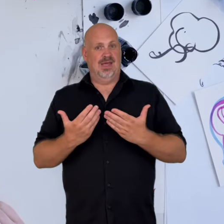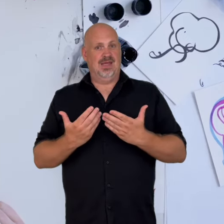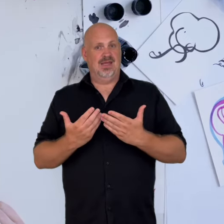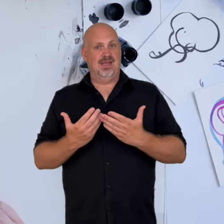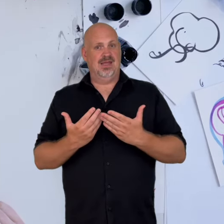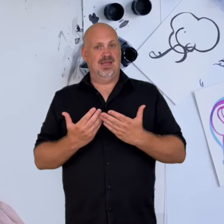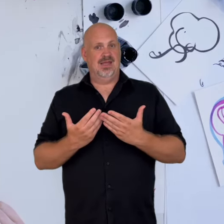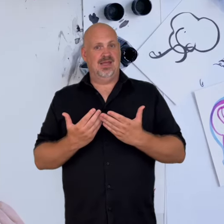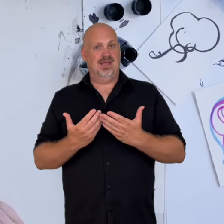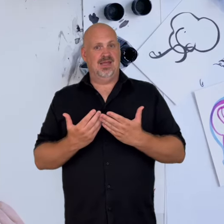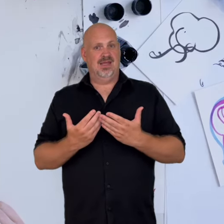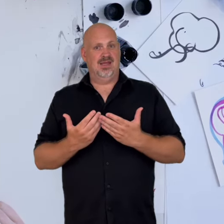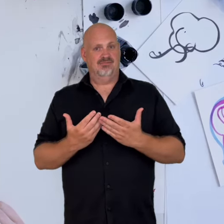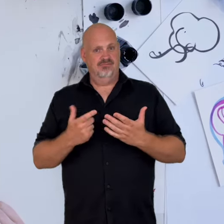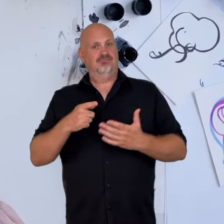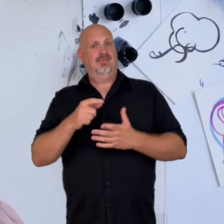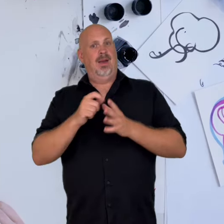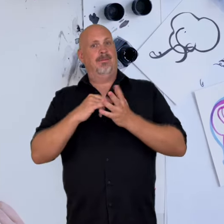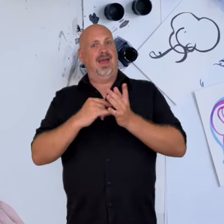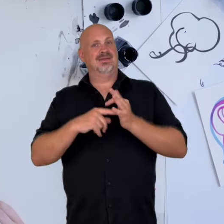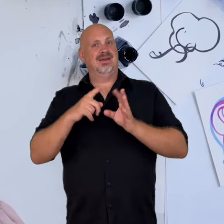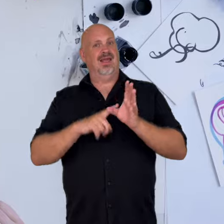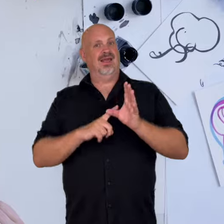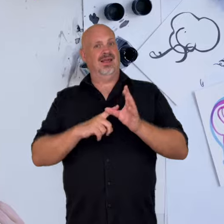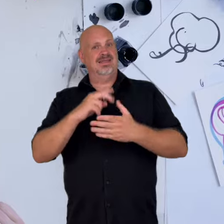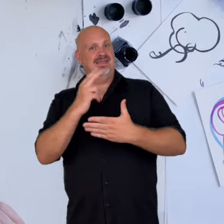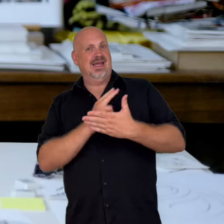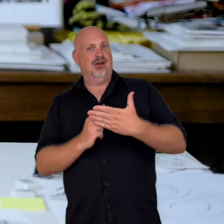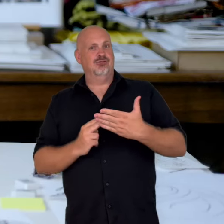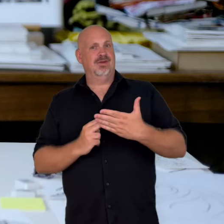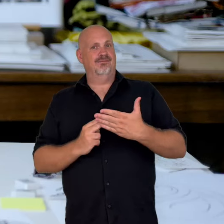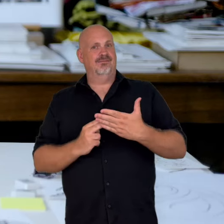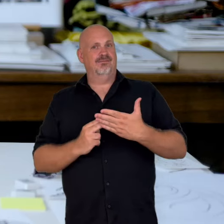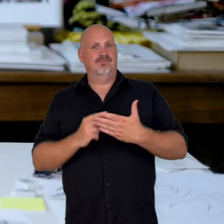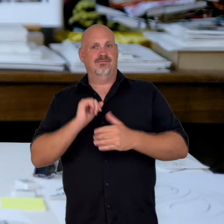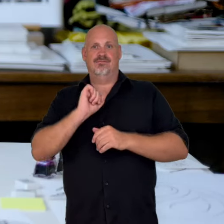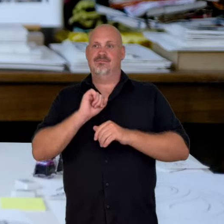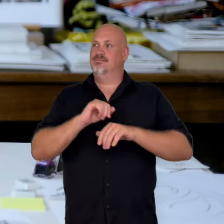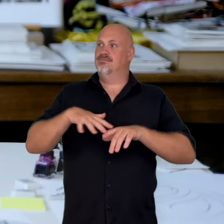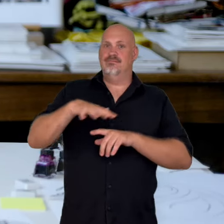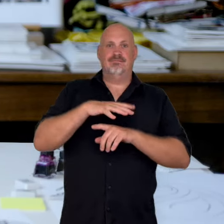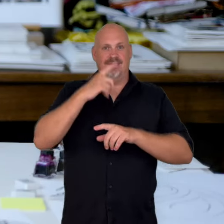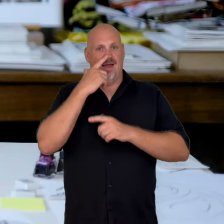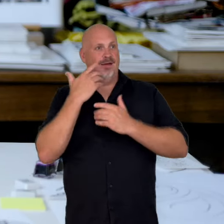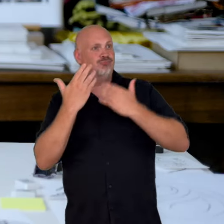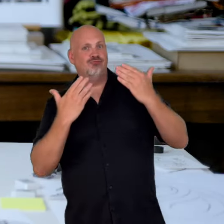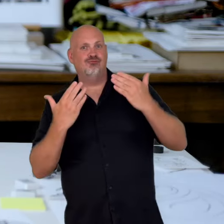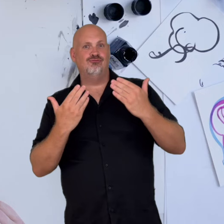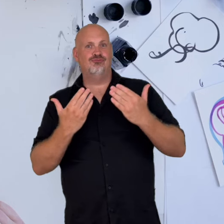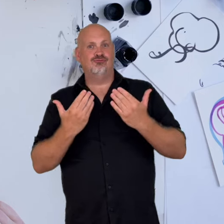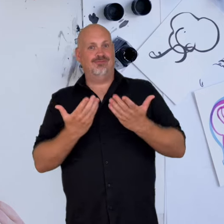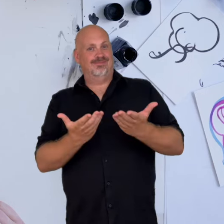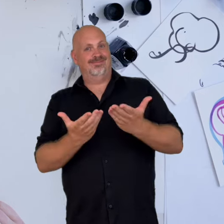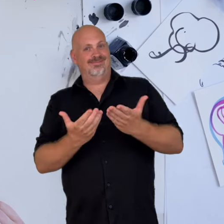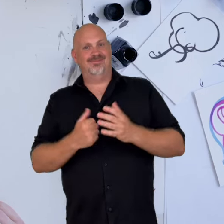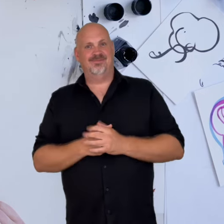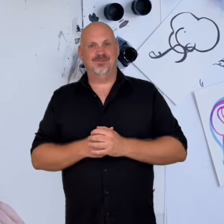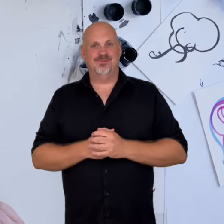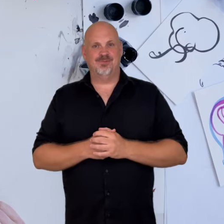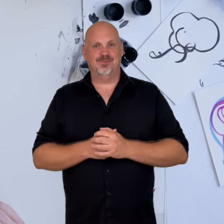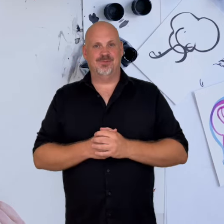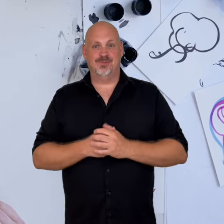And these inks have been wonderful. The quality of these, the colour on these inks is so nice. Final few